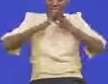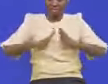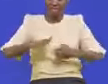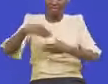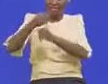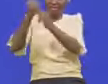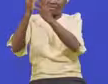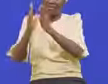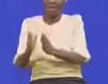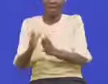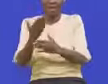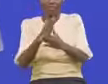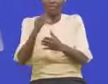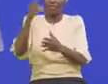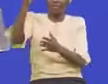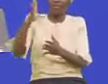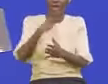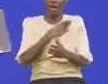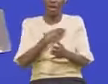le Mawu kple nuvɔwɔlawo dome.